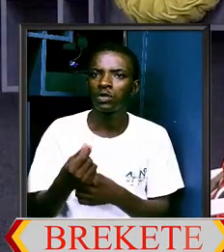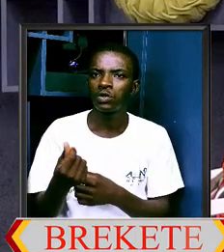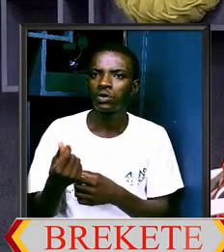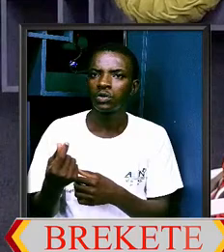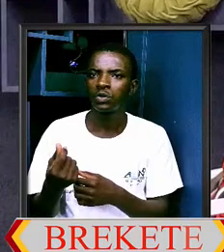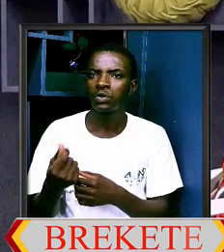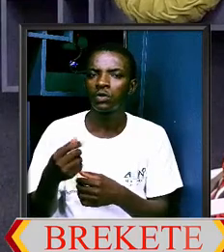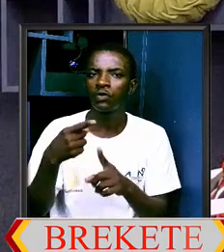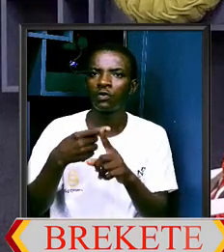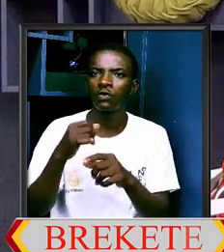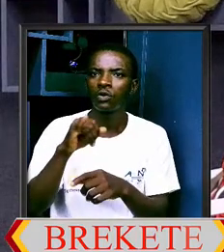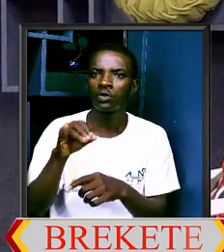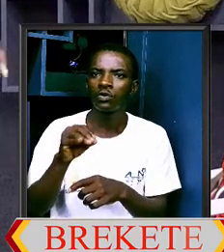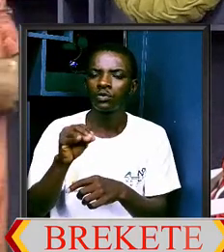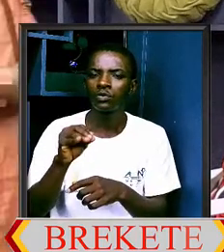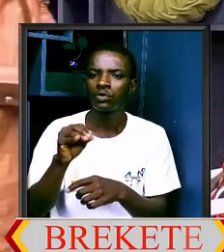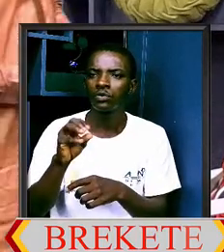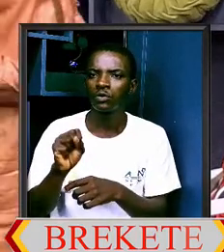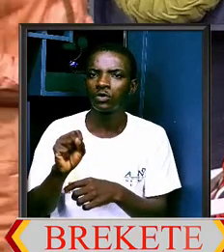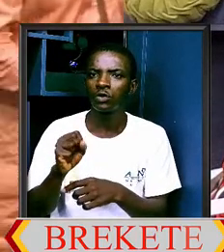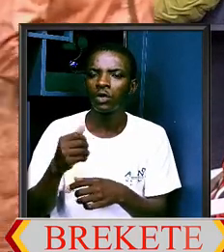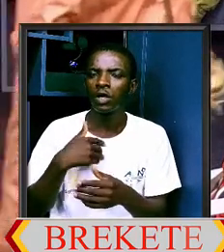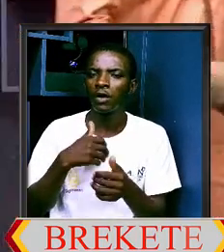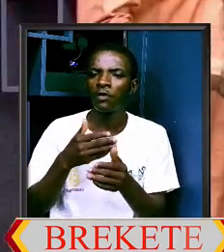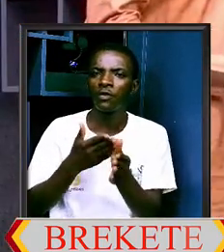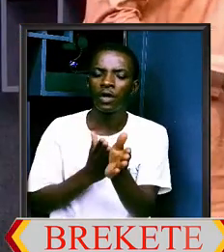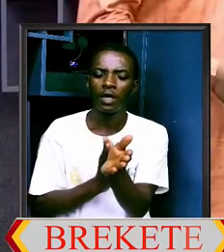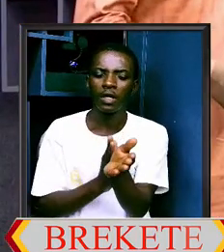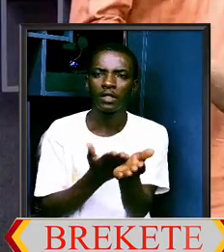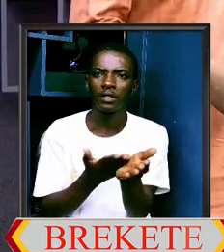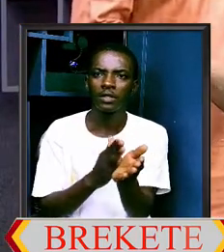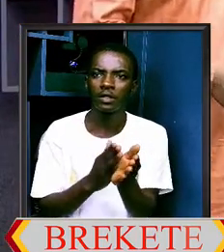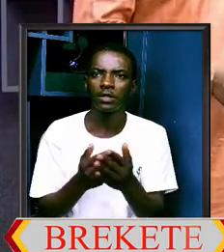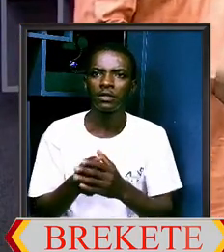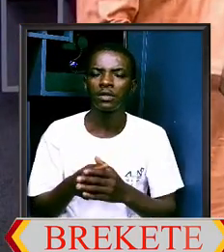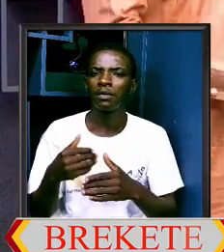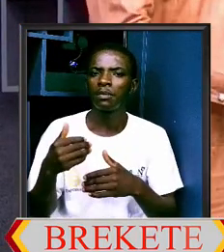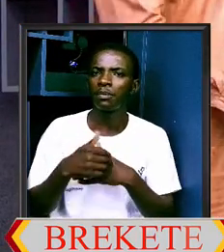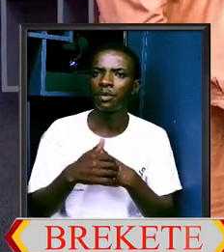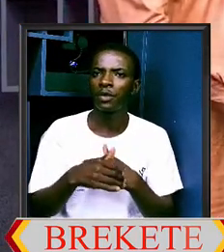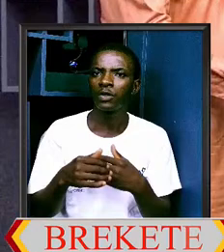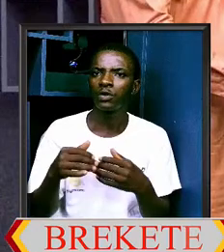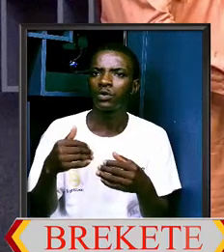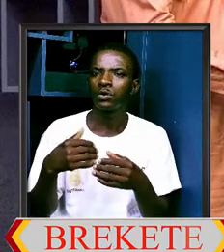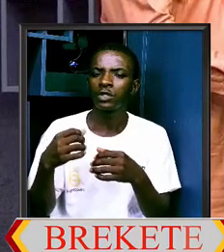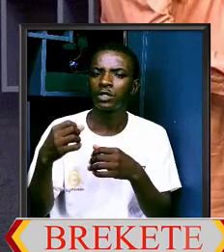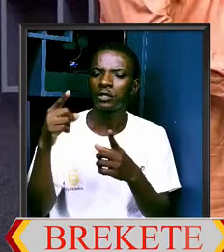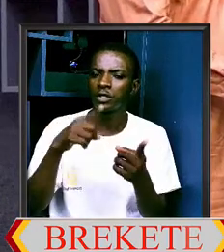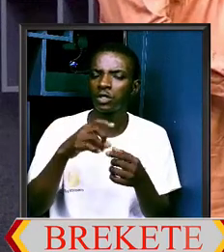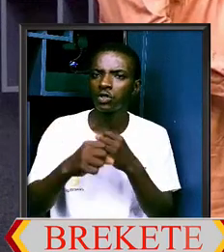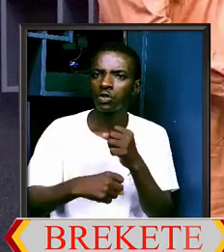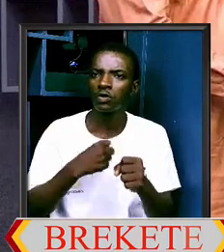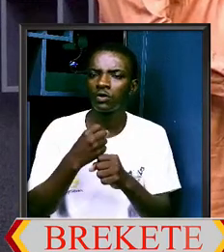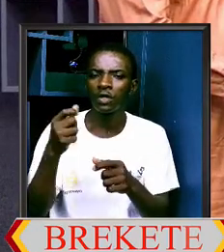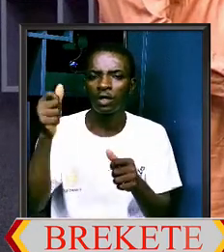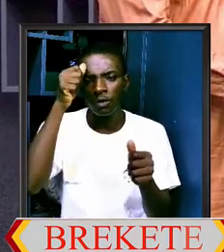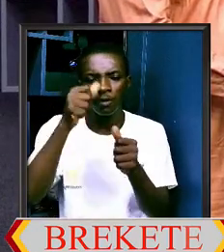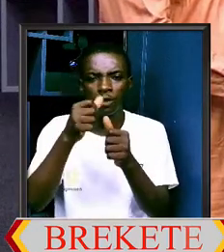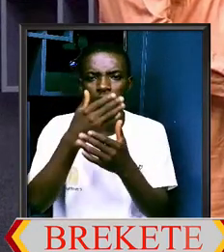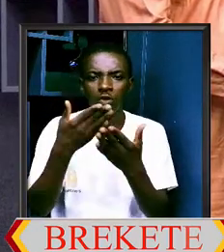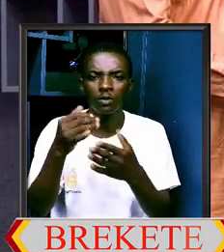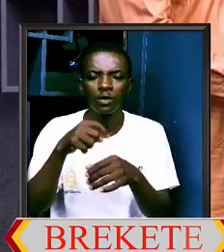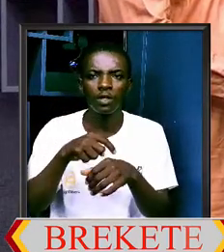small thing from Jos Giro. We get cassava for what we use to bread. We still they suffer. You remember sometimes